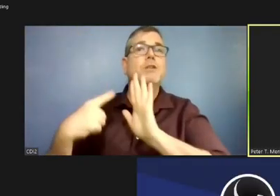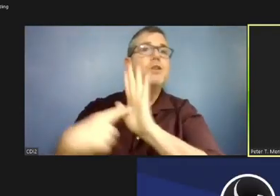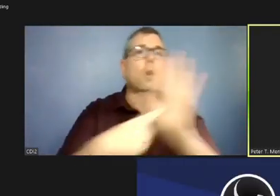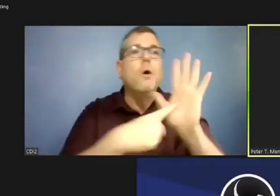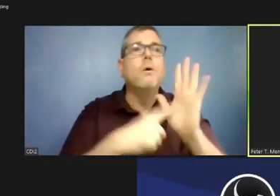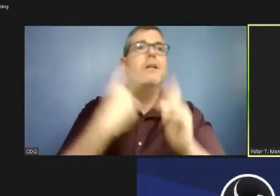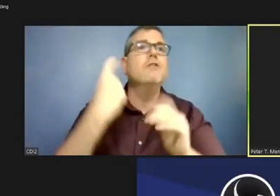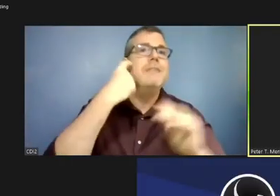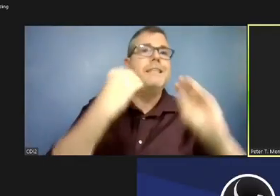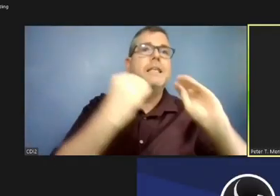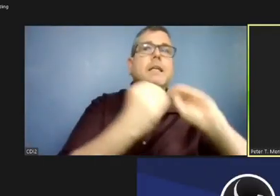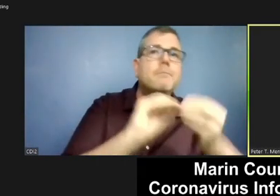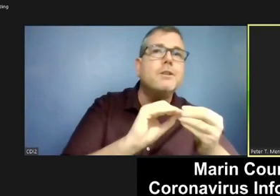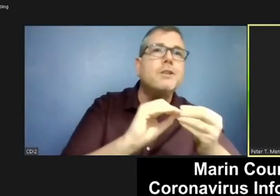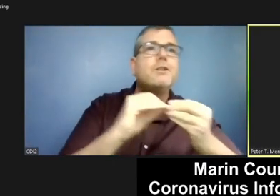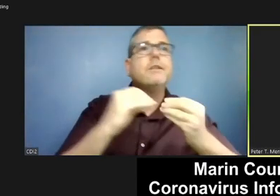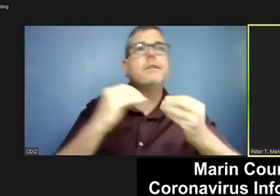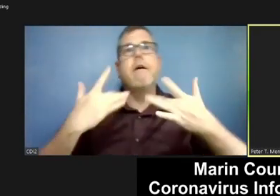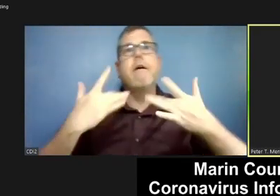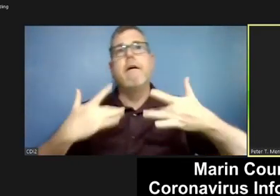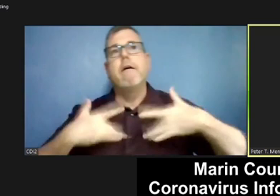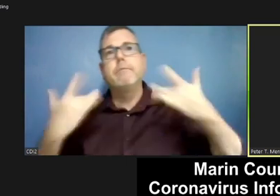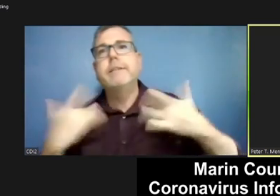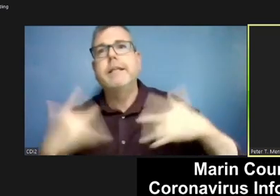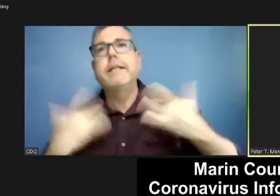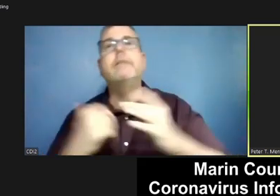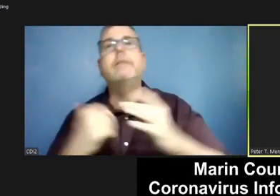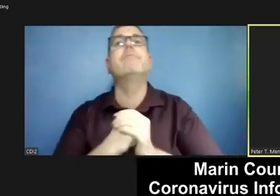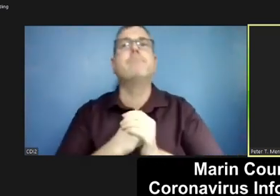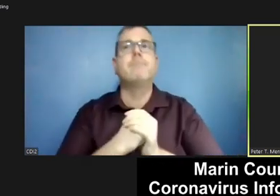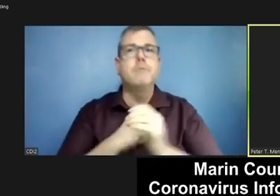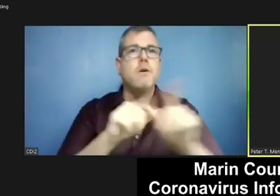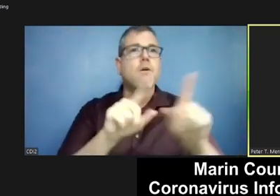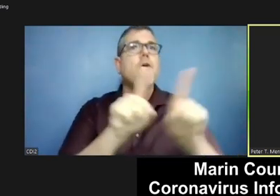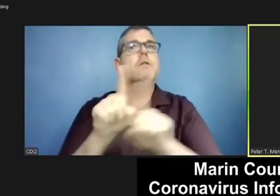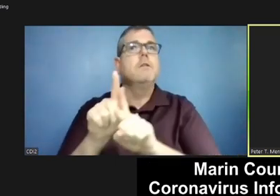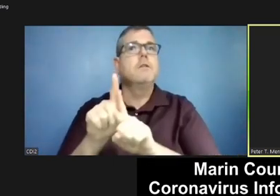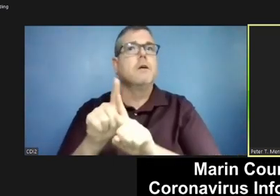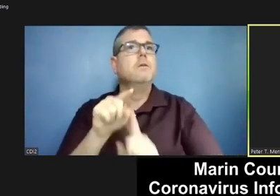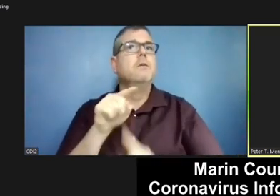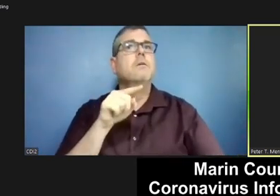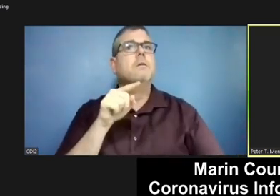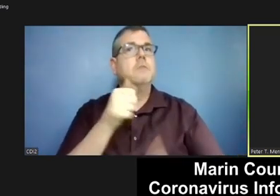You could also reach out to the COVID-19 response team at